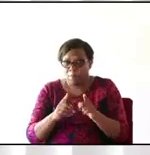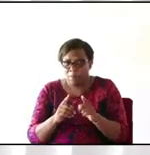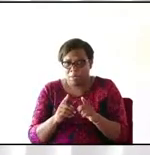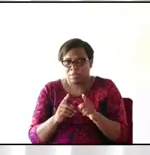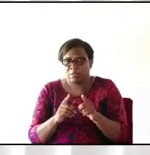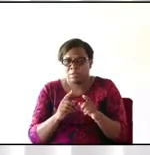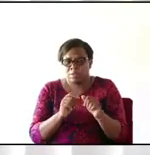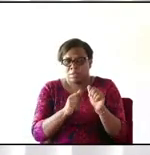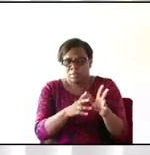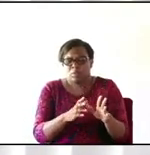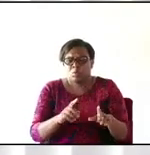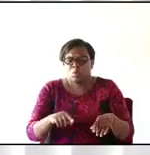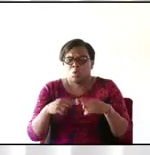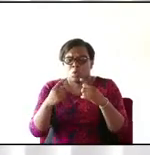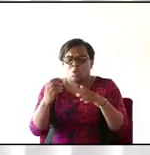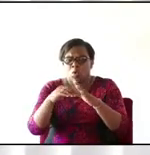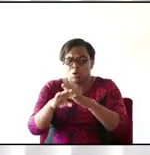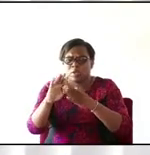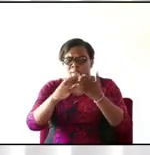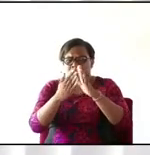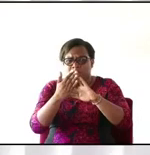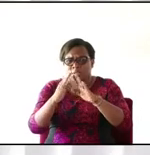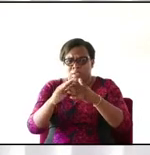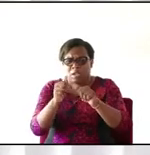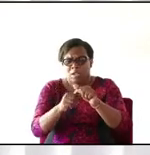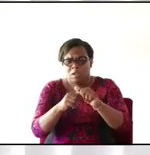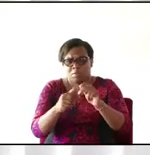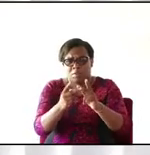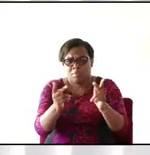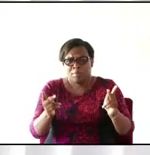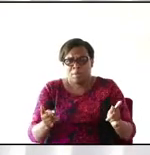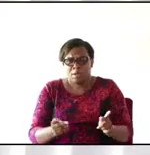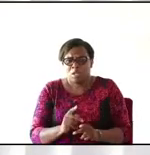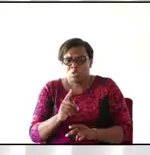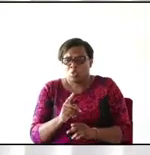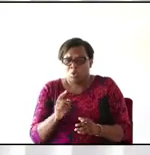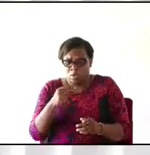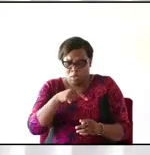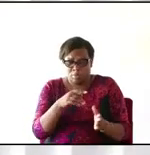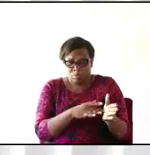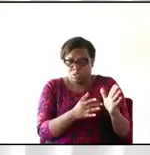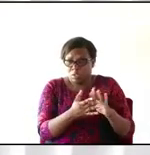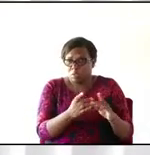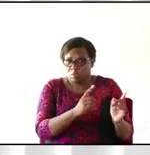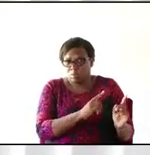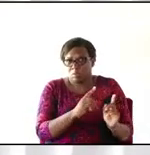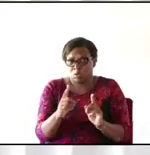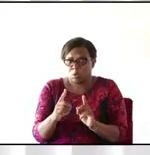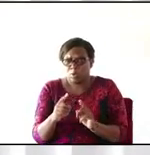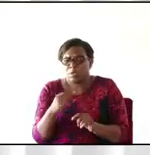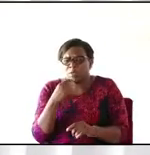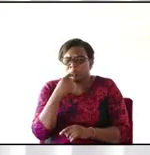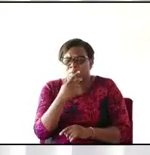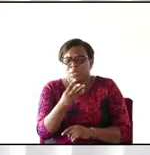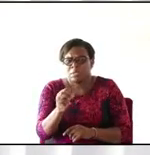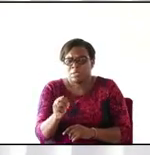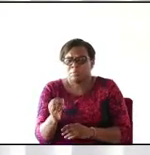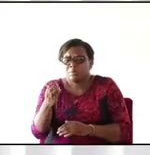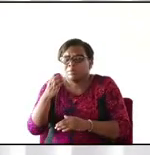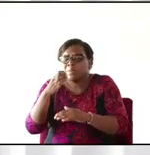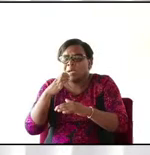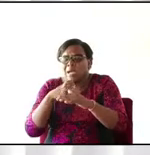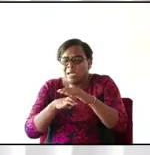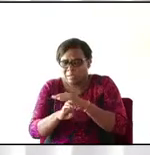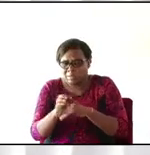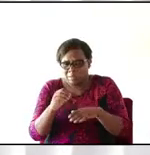go into the cities and to every place that he was to come. And he instructs them to enter